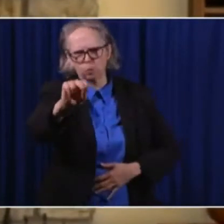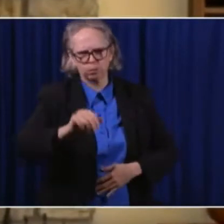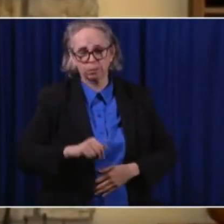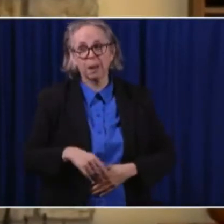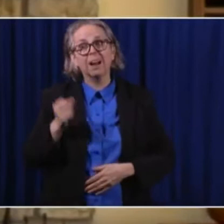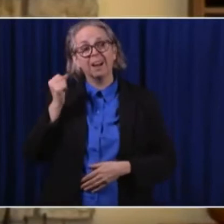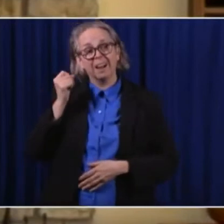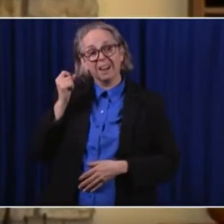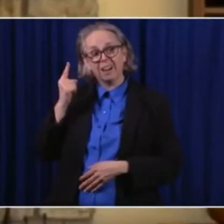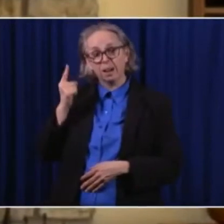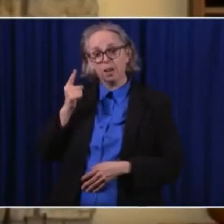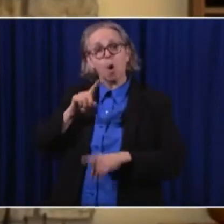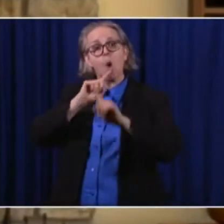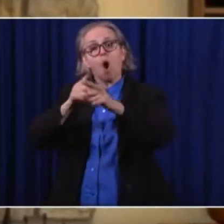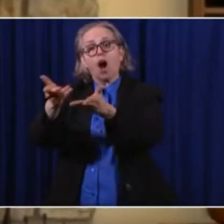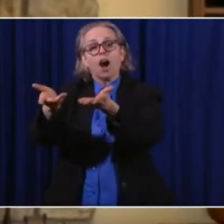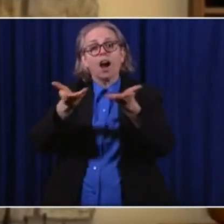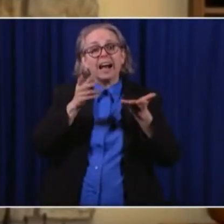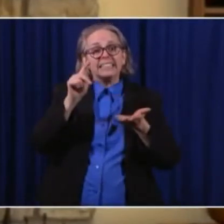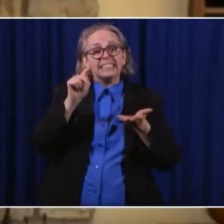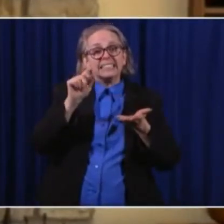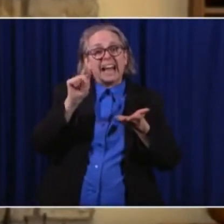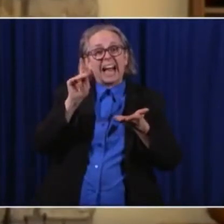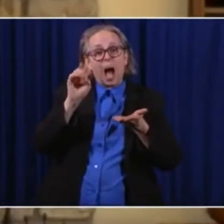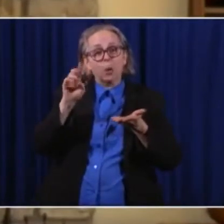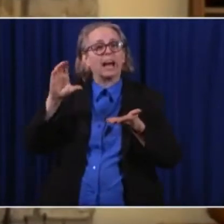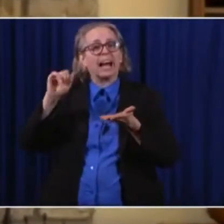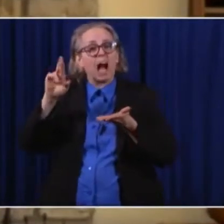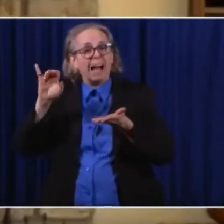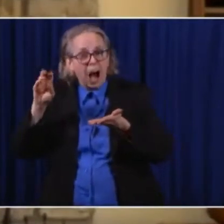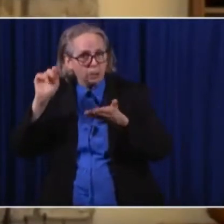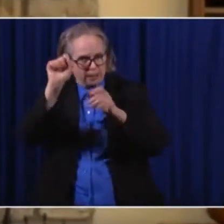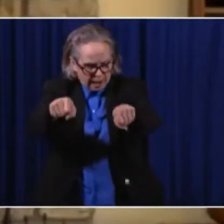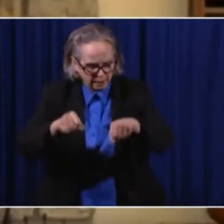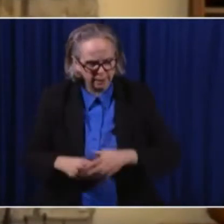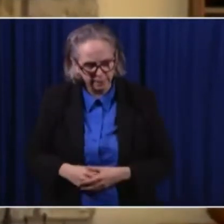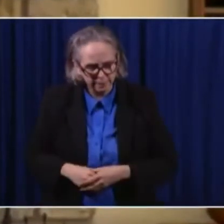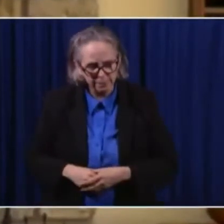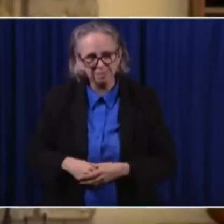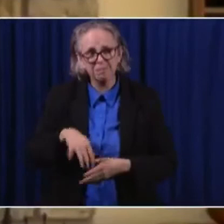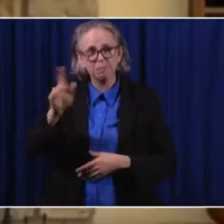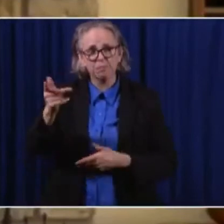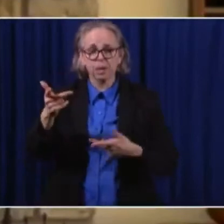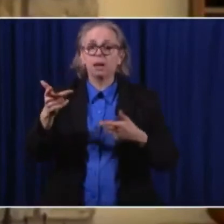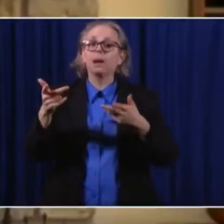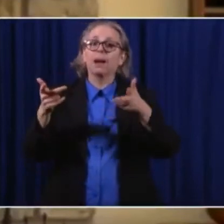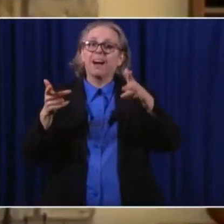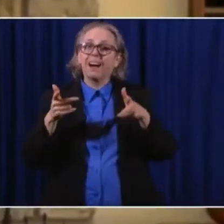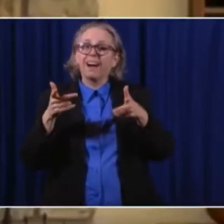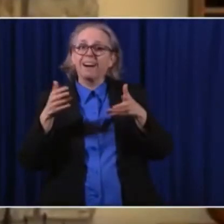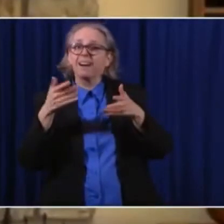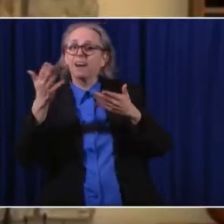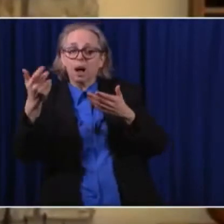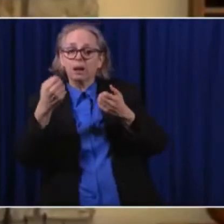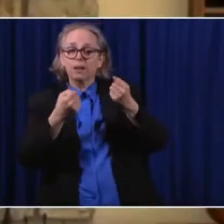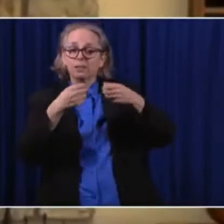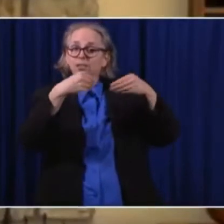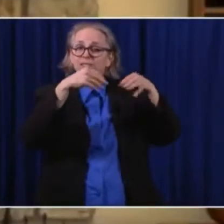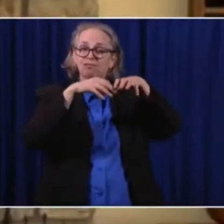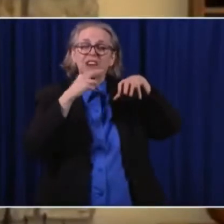example. There could be a drive-through order and pick something up right there.